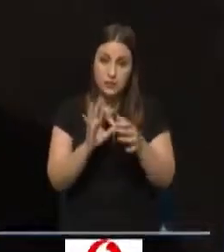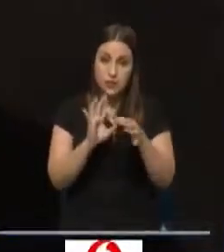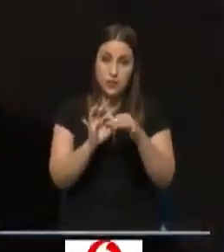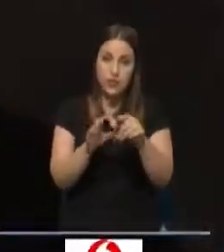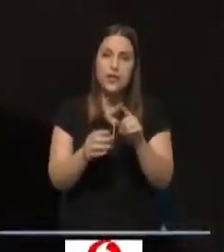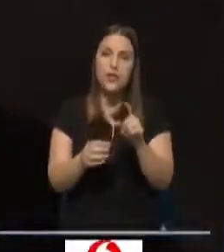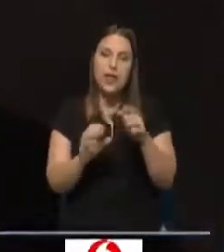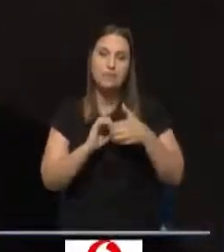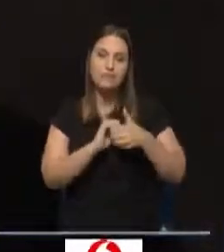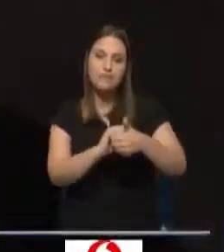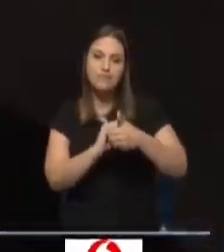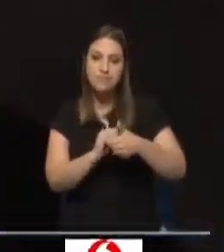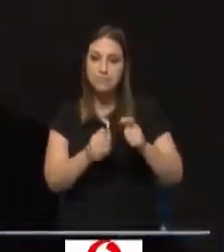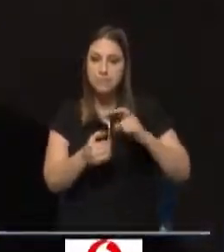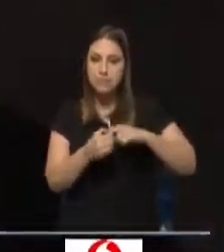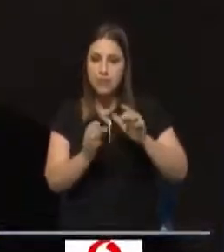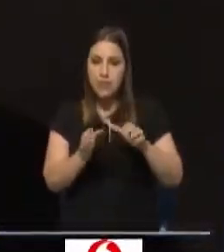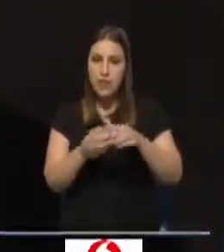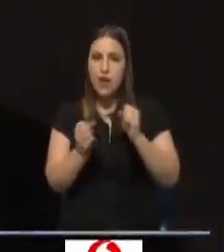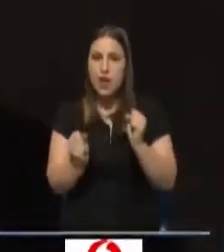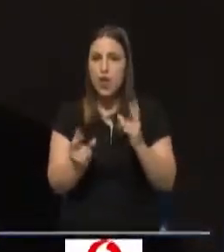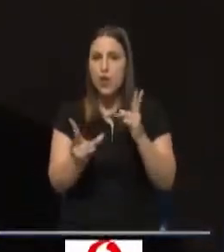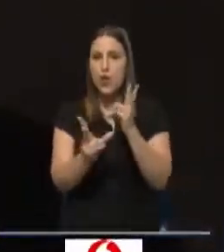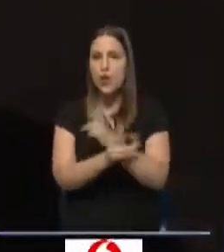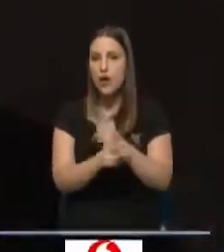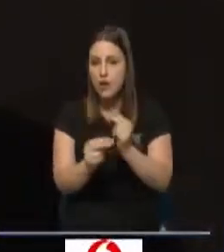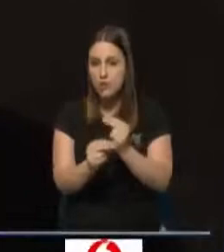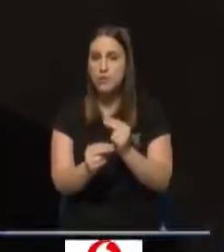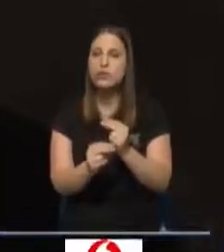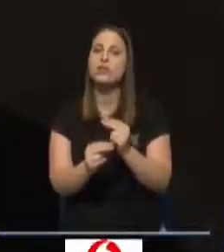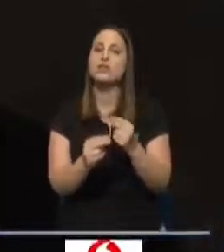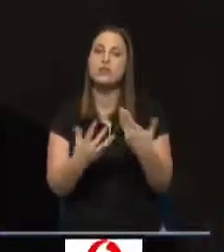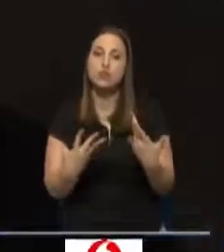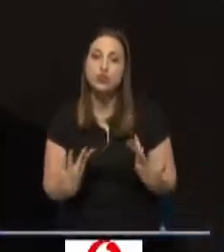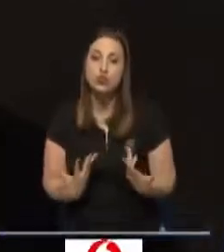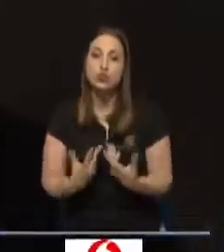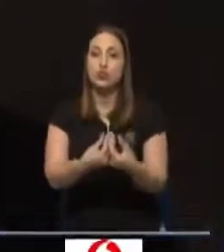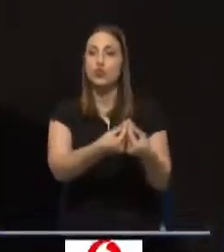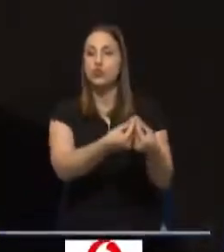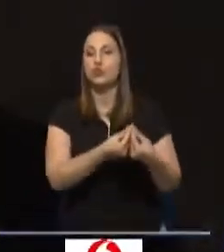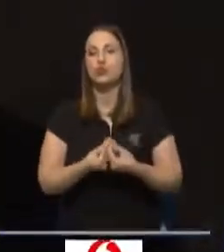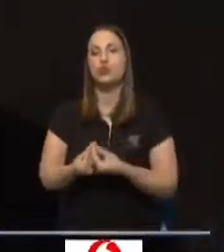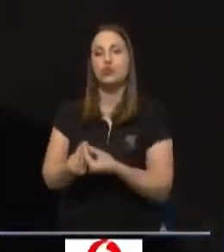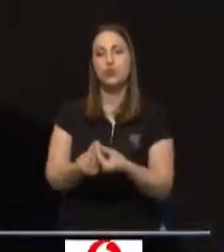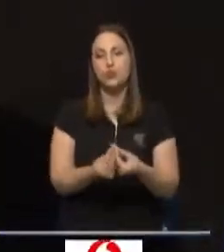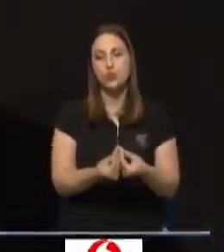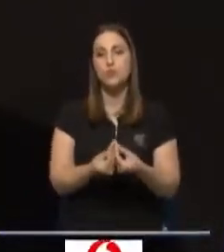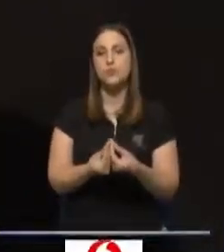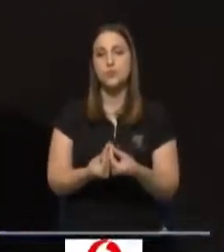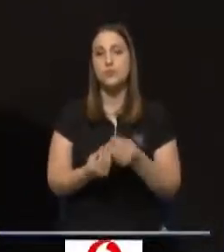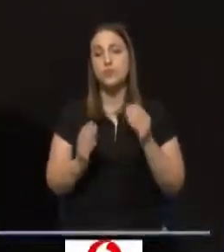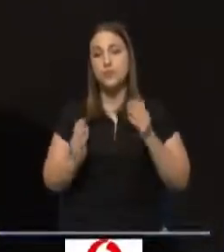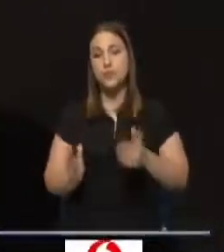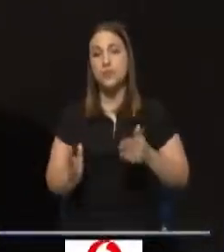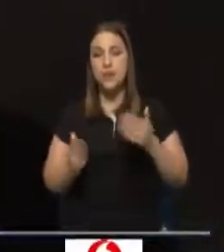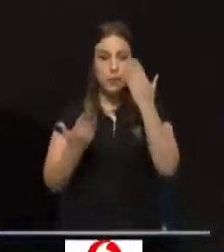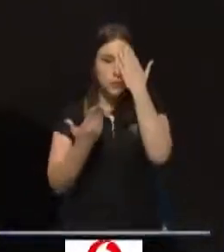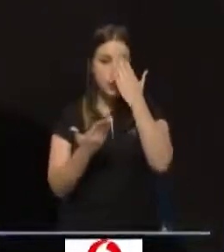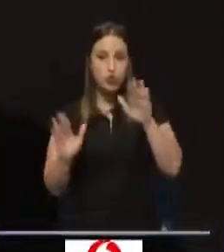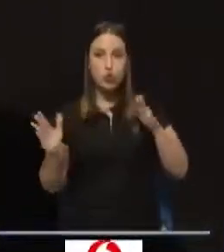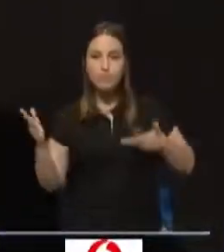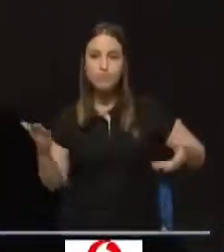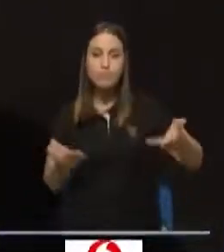in the technological sector. So this is a collaboration. This is a new ecosystem that all together we are going to